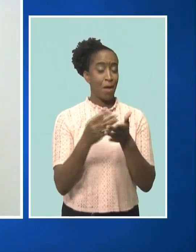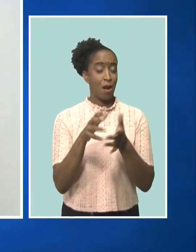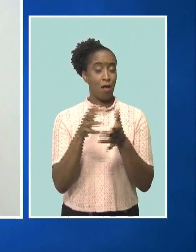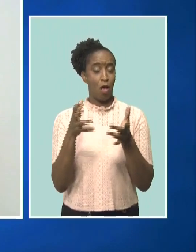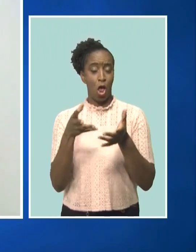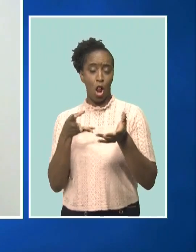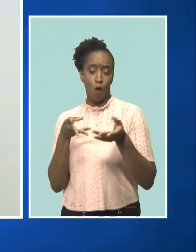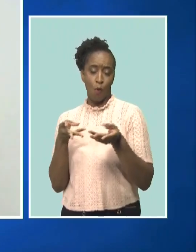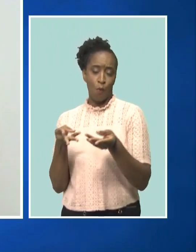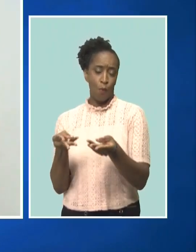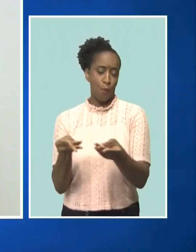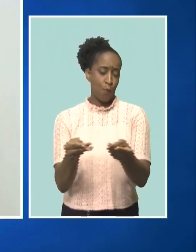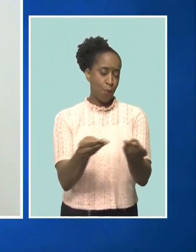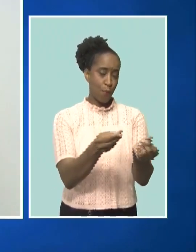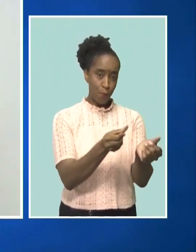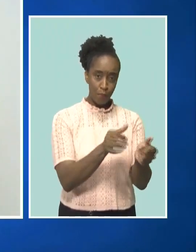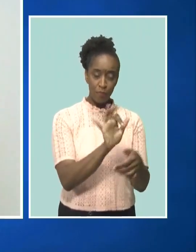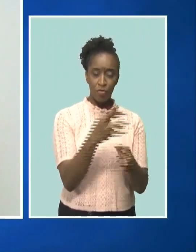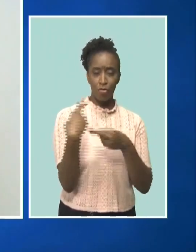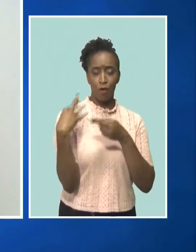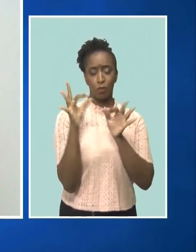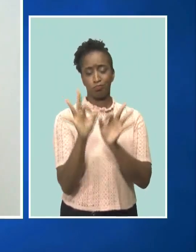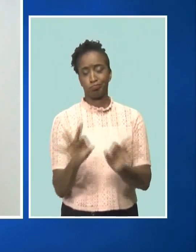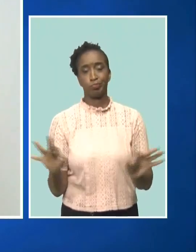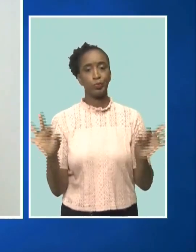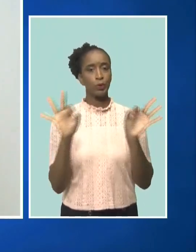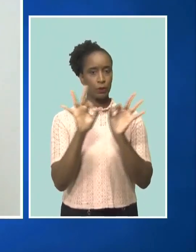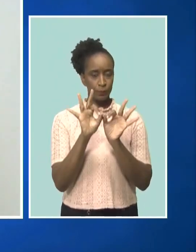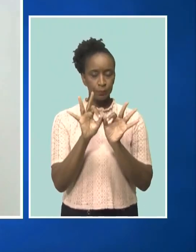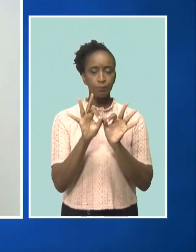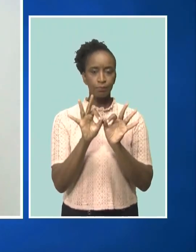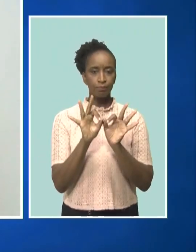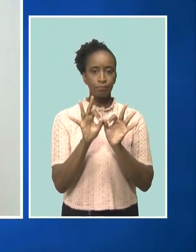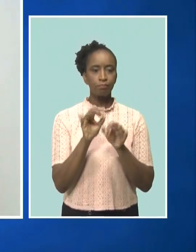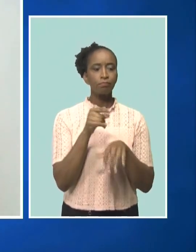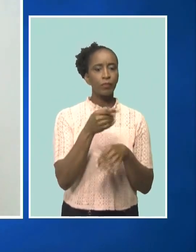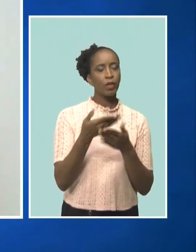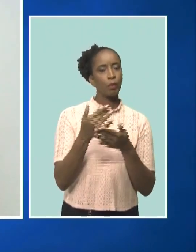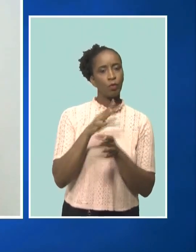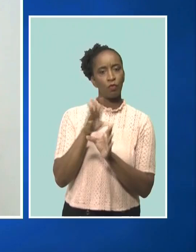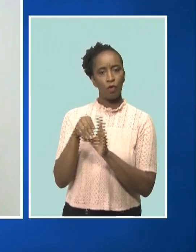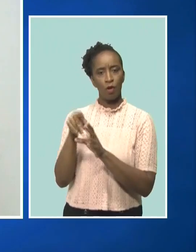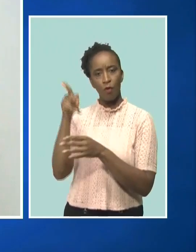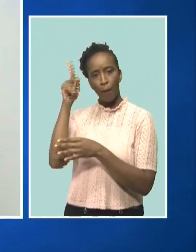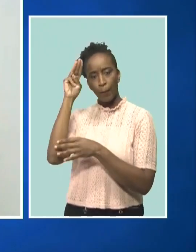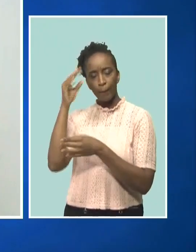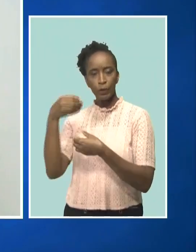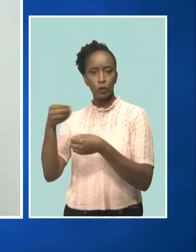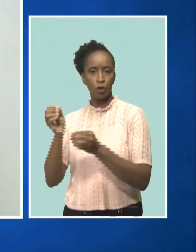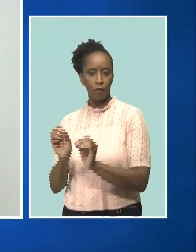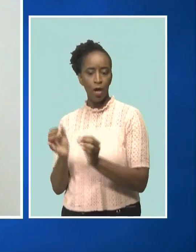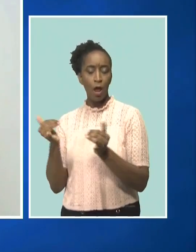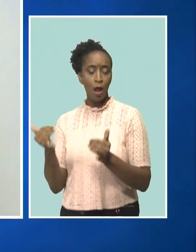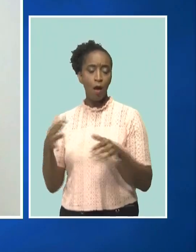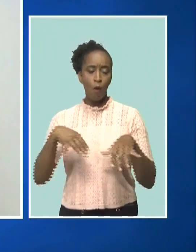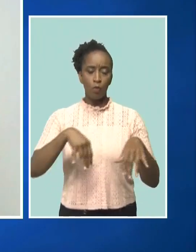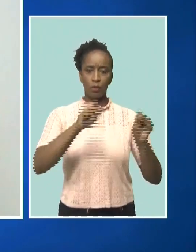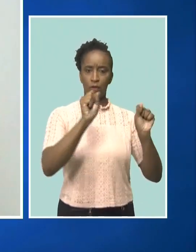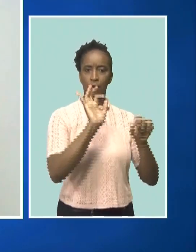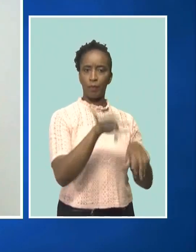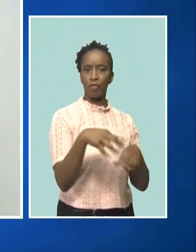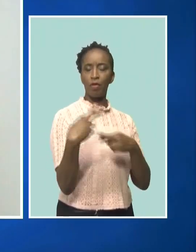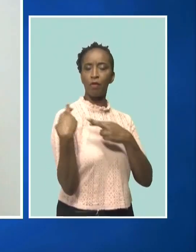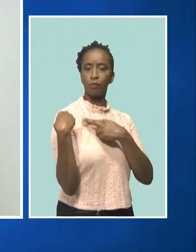now coming into his own, coming out of the office of the Prime Minister and taking on that responsibility. The question as